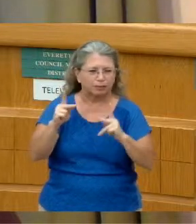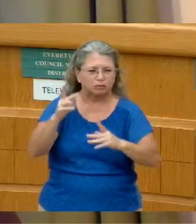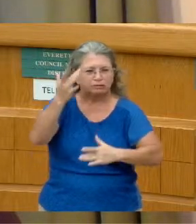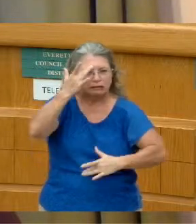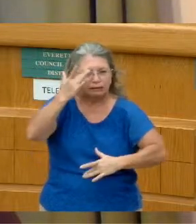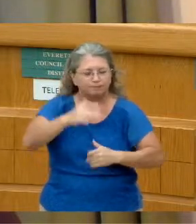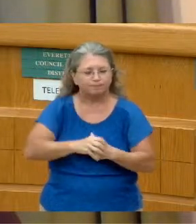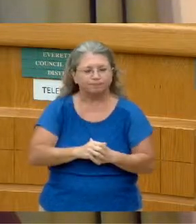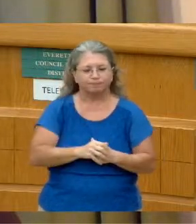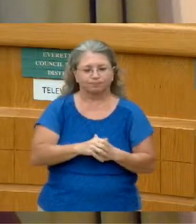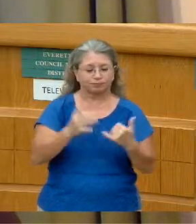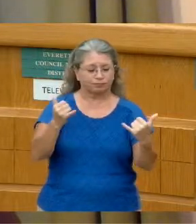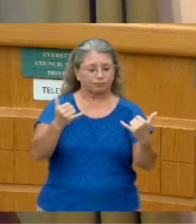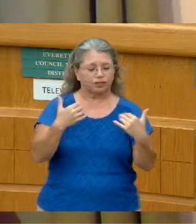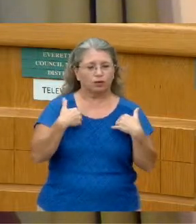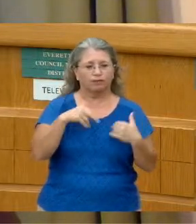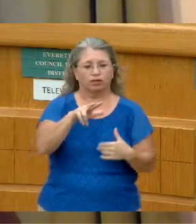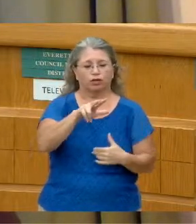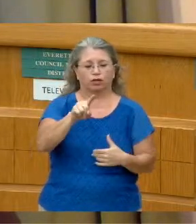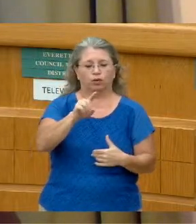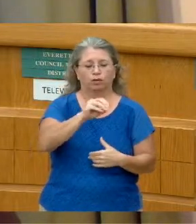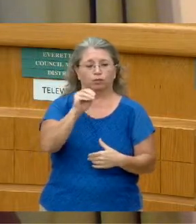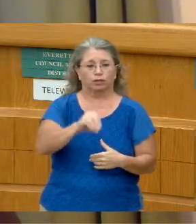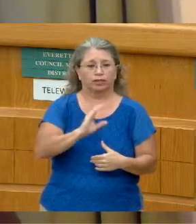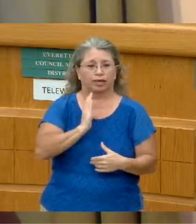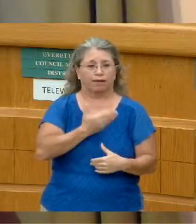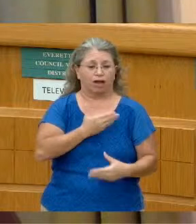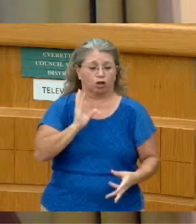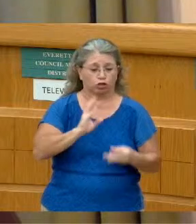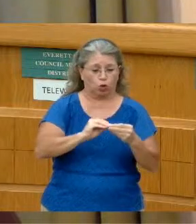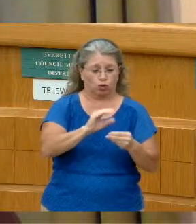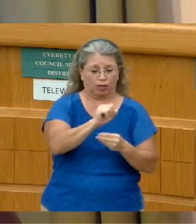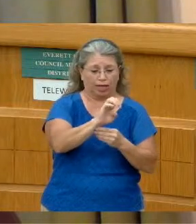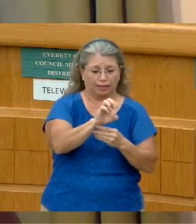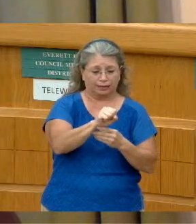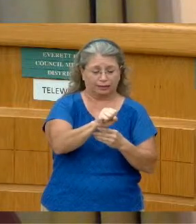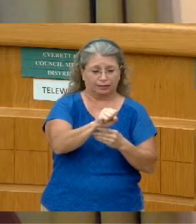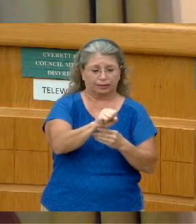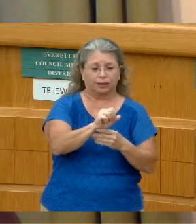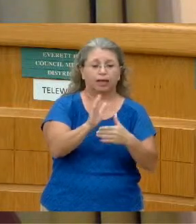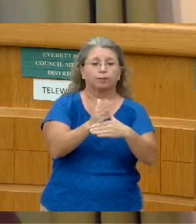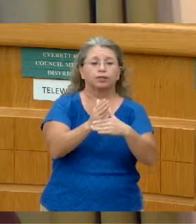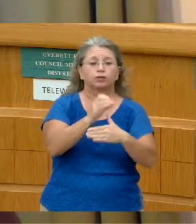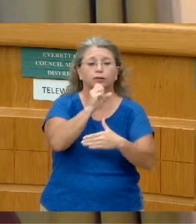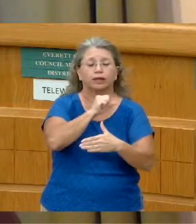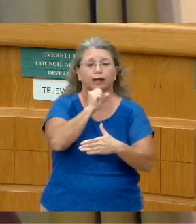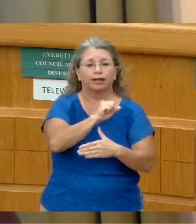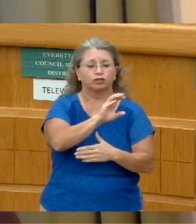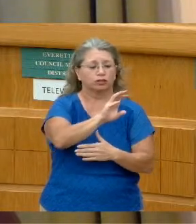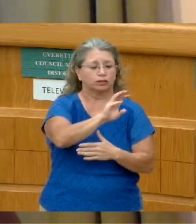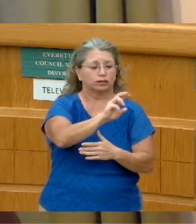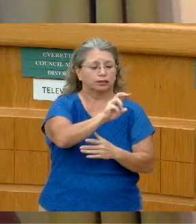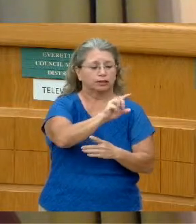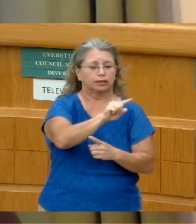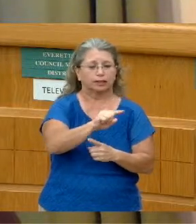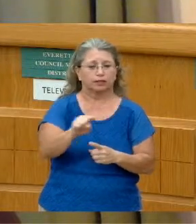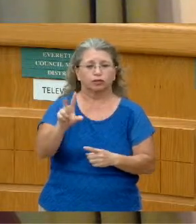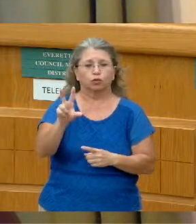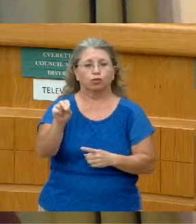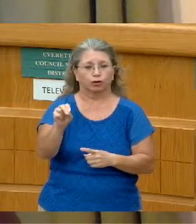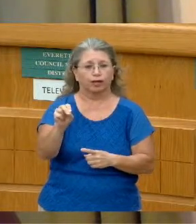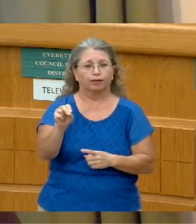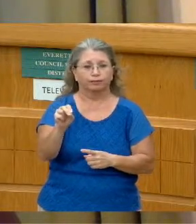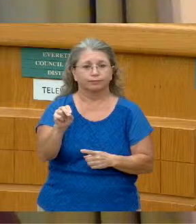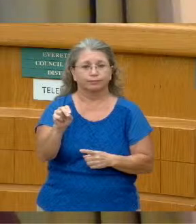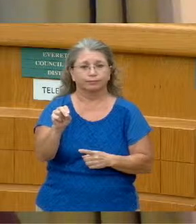have 31% of our total cases in Nueces County that are between the ages of 16 and 30 years of